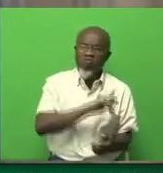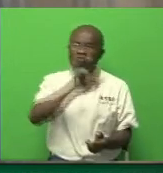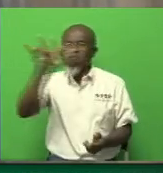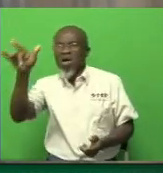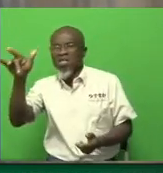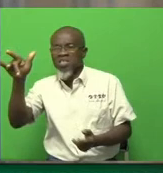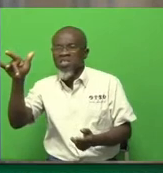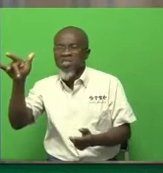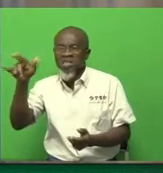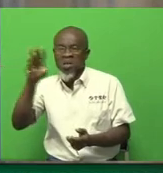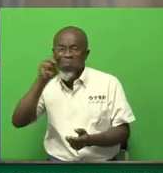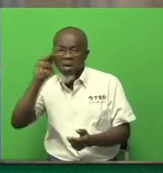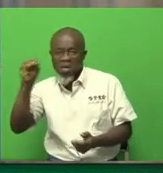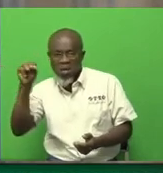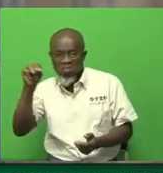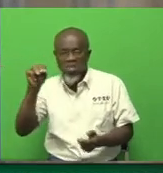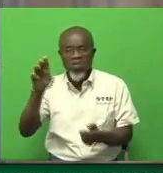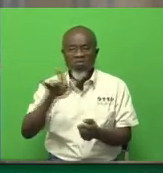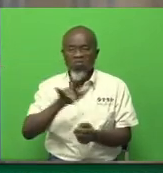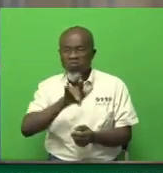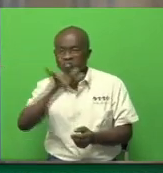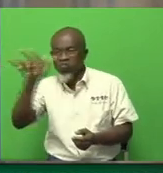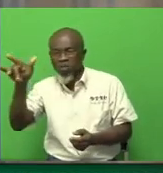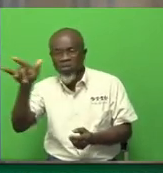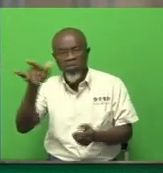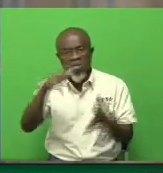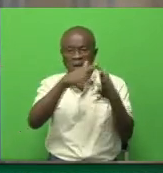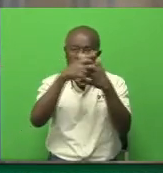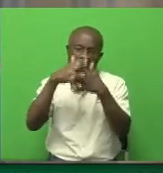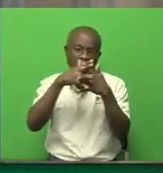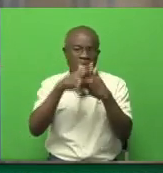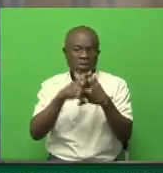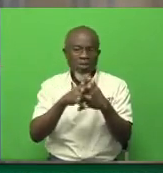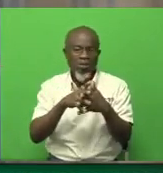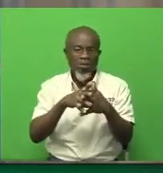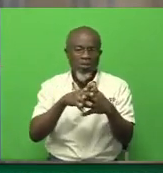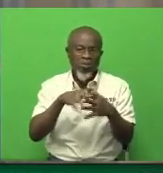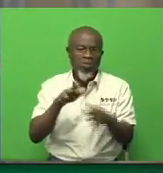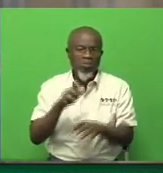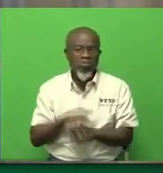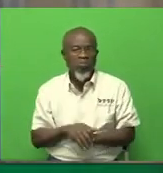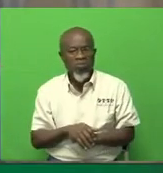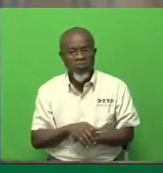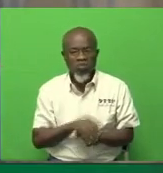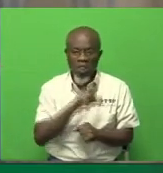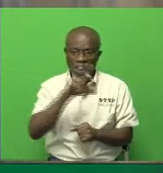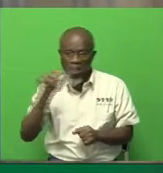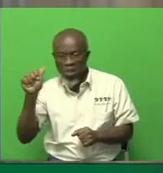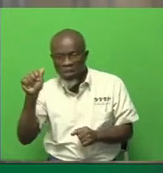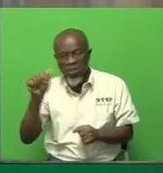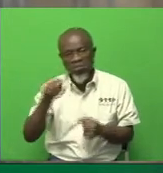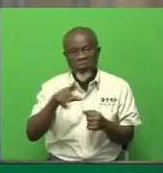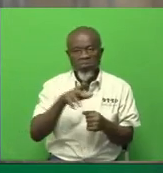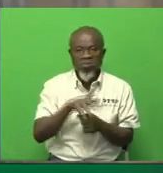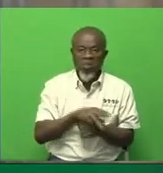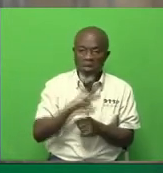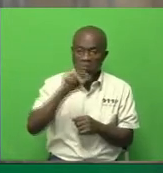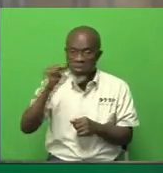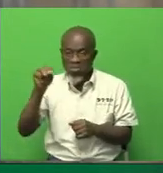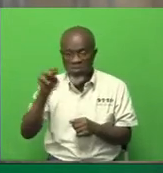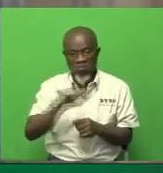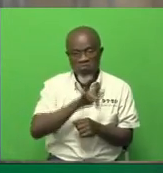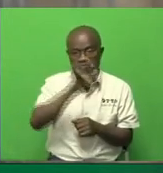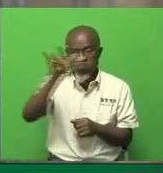you boister not Tobago has the best health care when you become ill where do you go you fly after Ellie fly after Miami fly to other parts